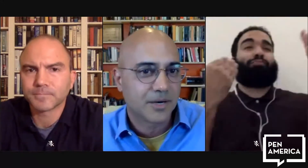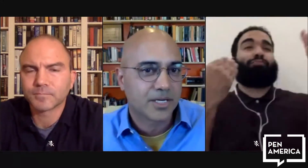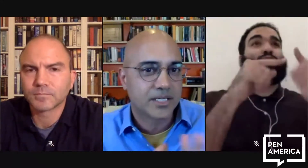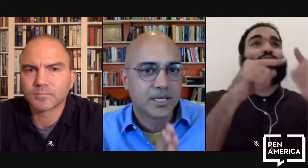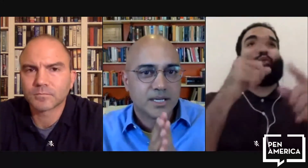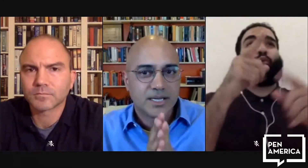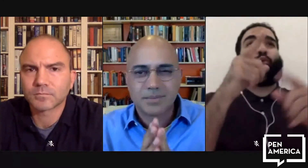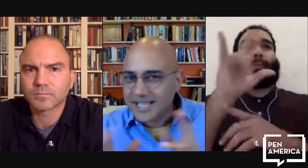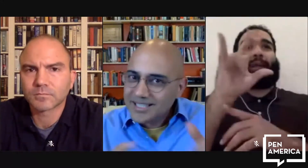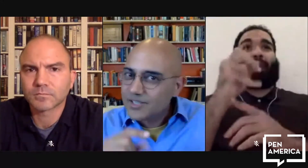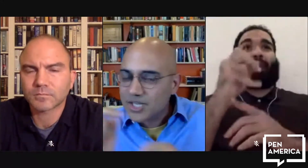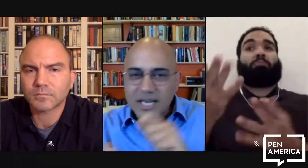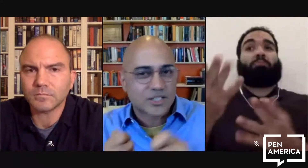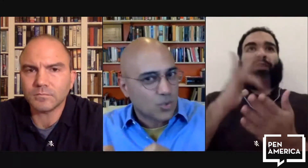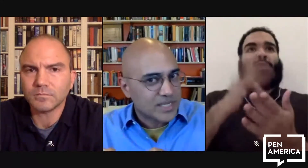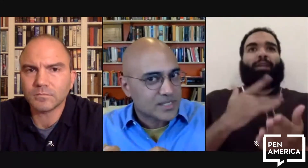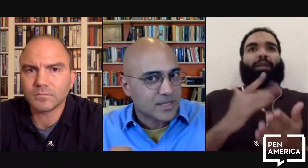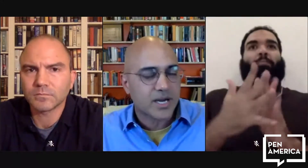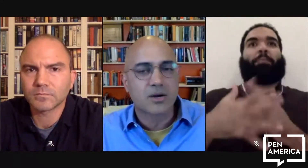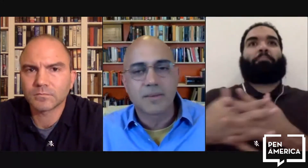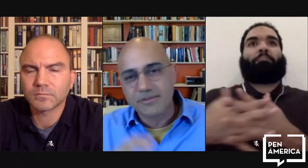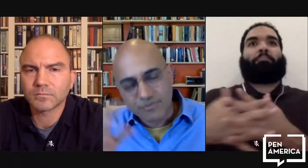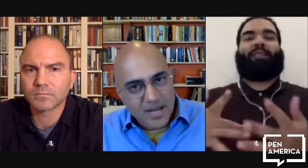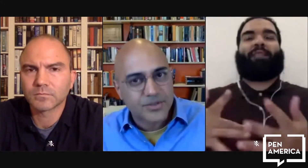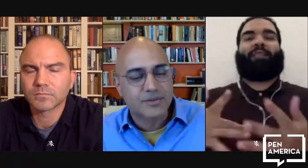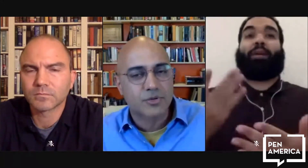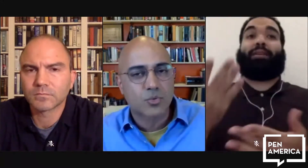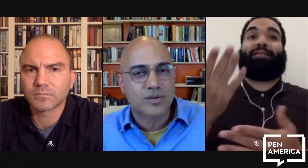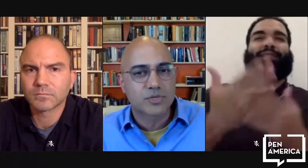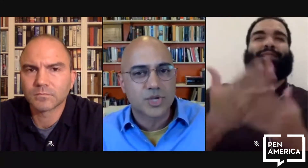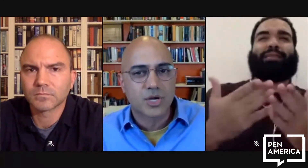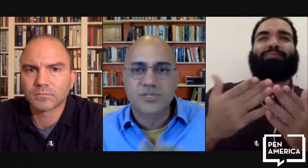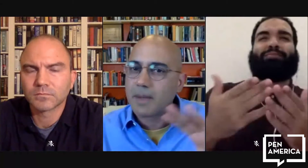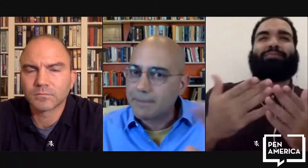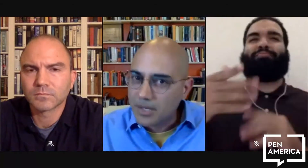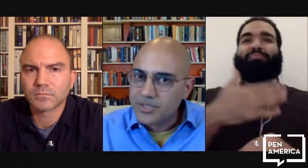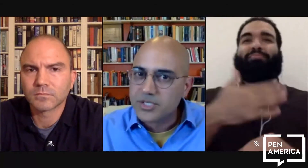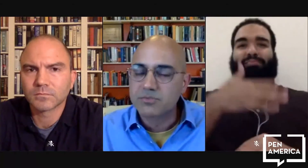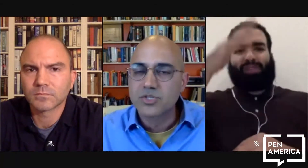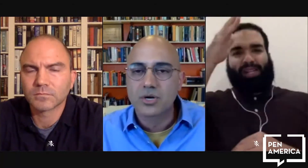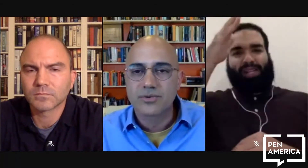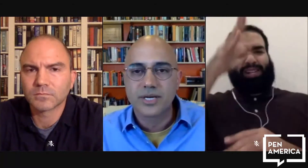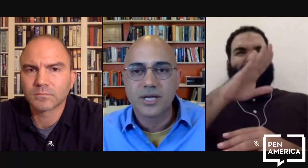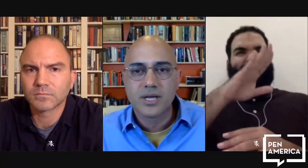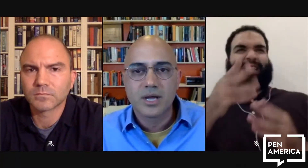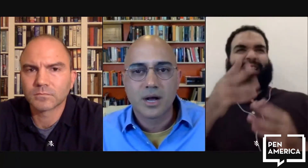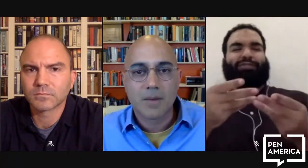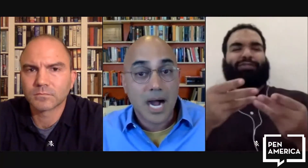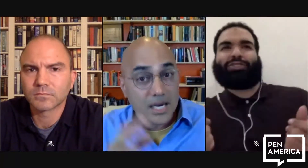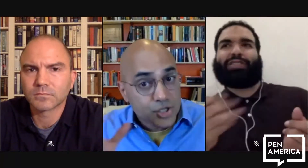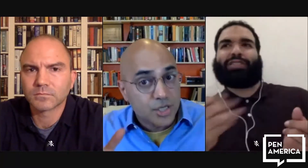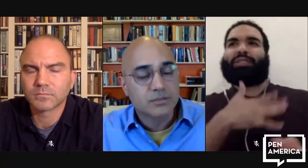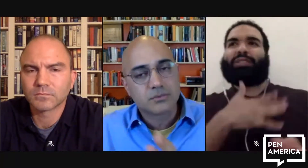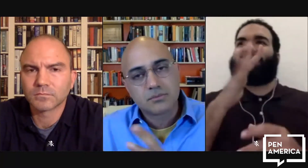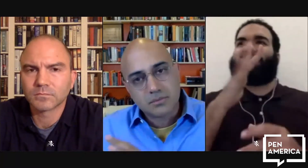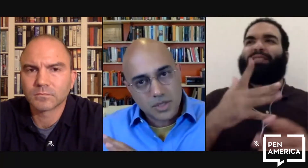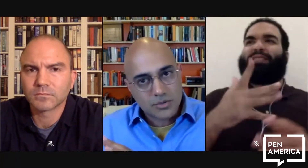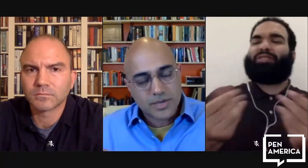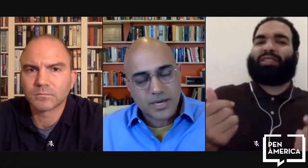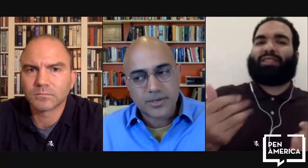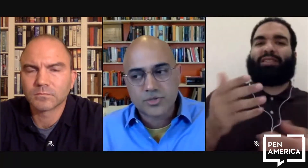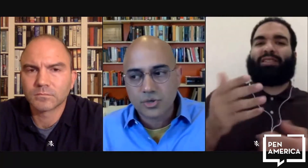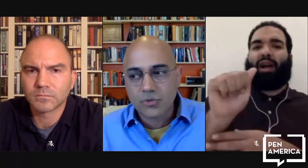feel American. But then there's a kind of twist there, and my father never quite resolves it. My mother doesn't resolve it. Asha,